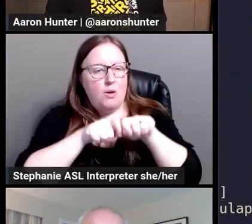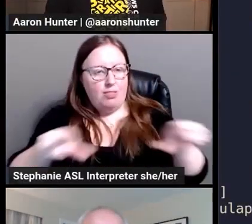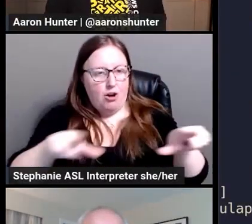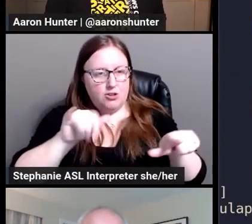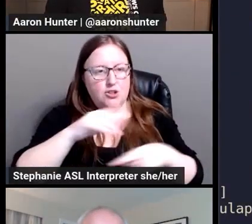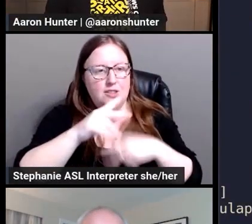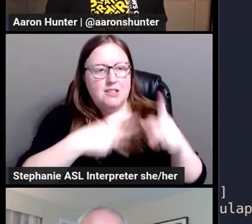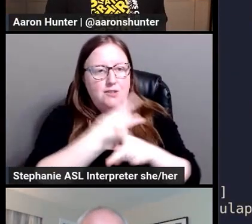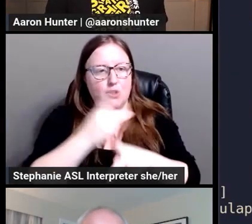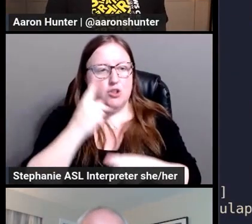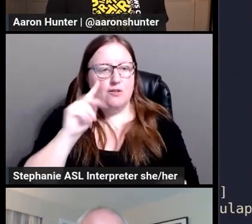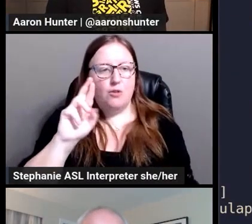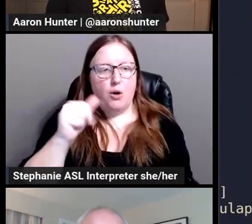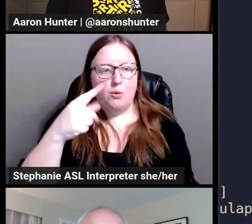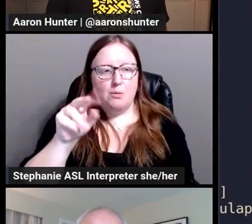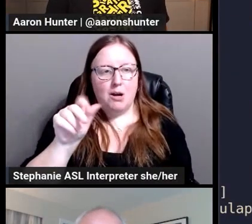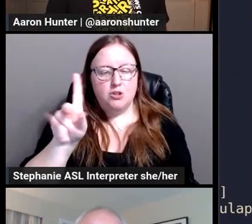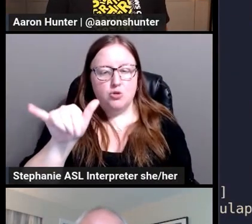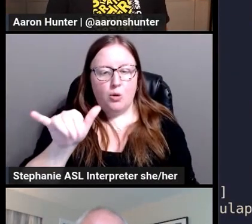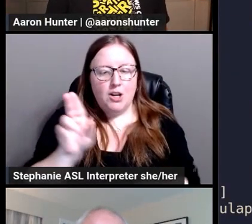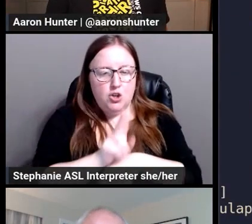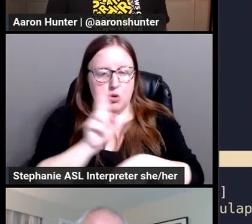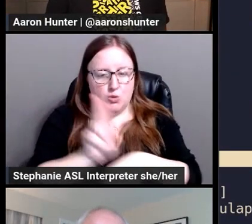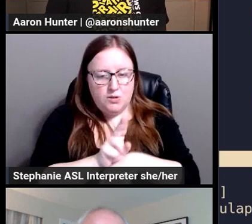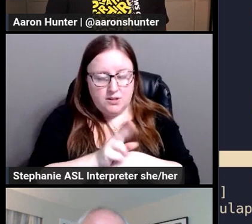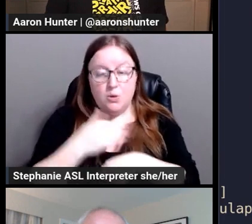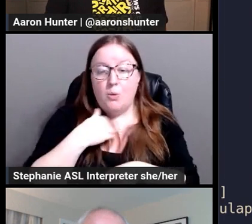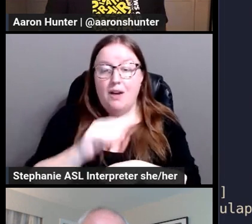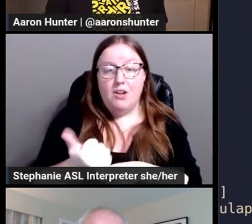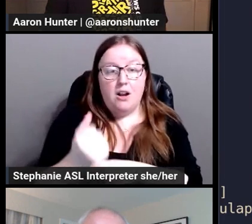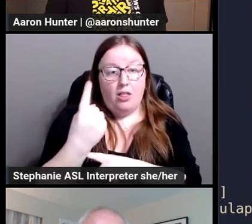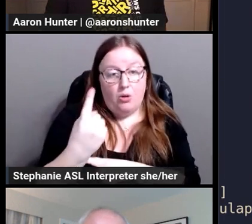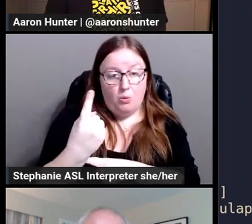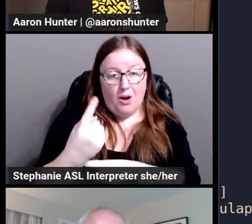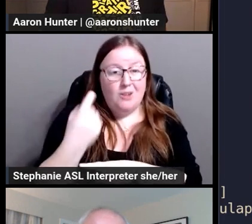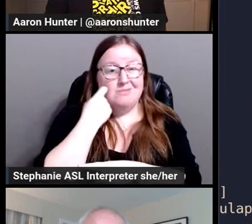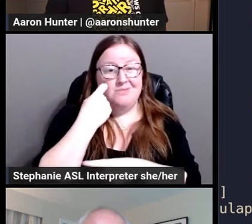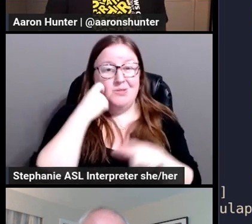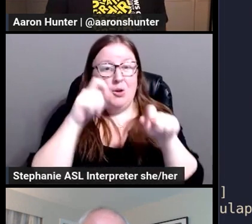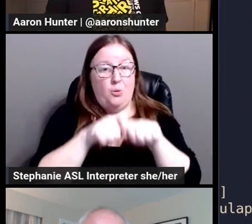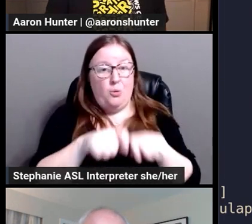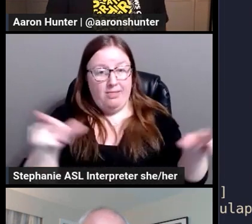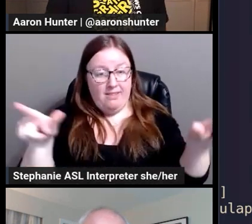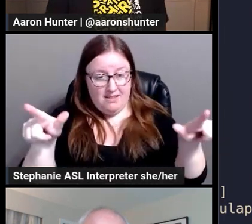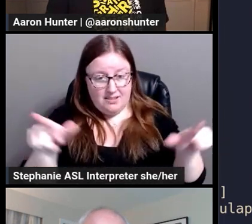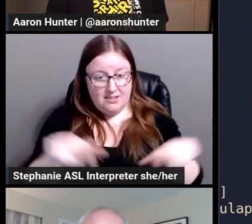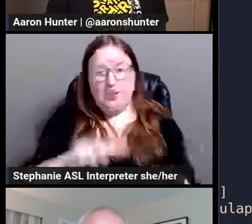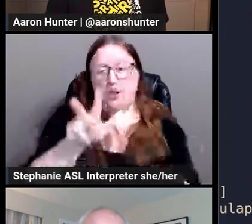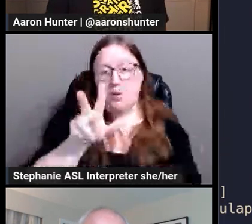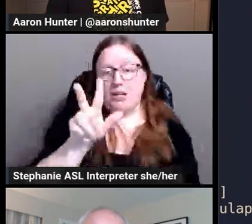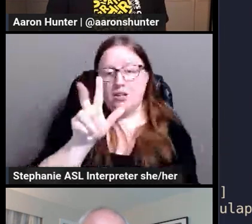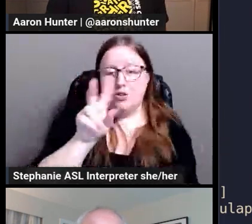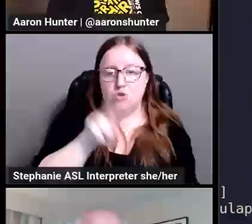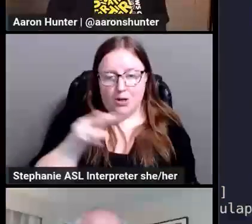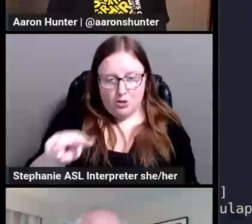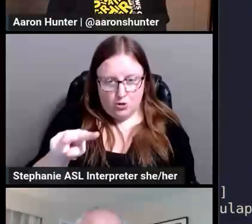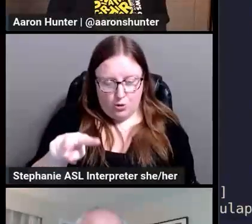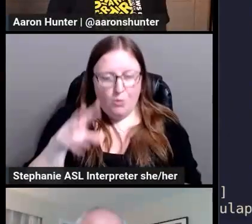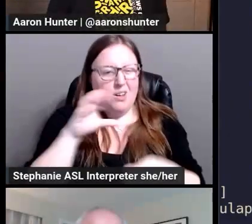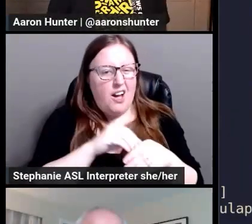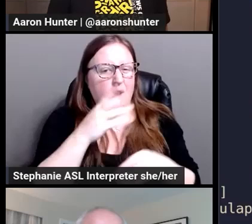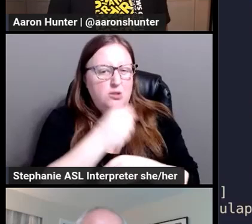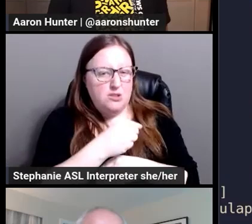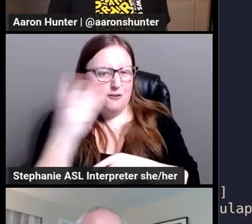of the repositories it uses. And then we've got another one that we just released. That's the 322. That included a few sort